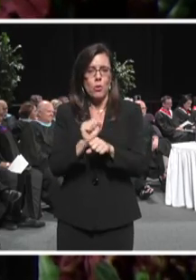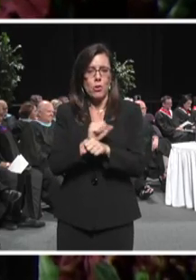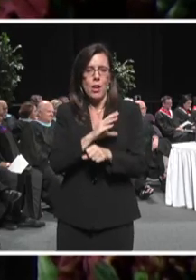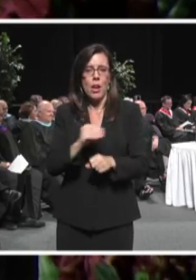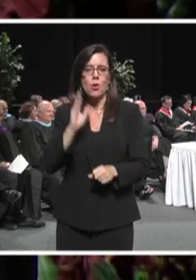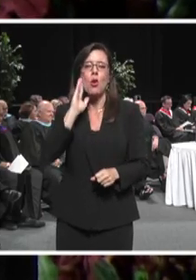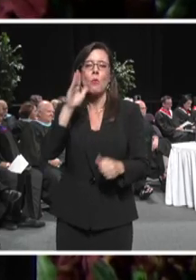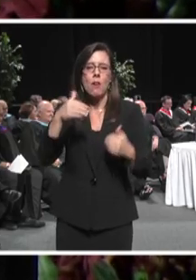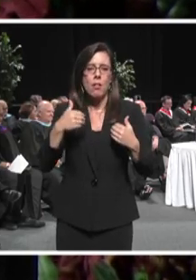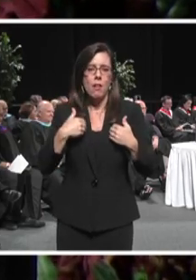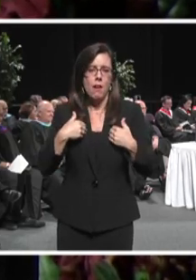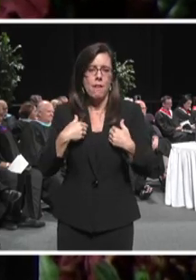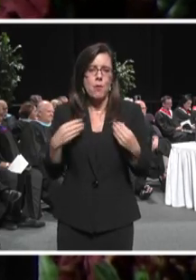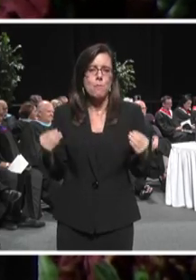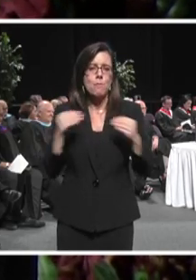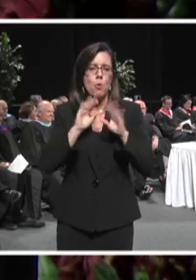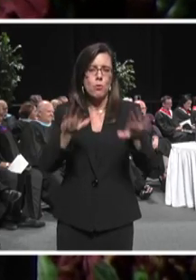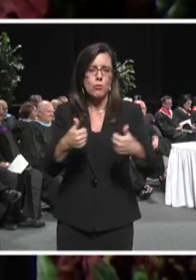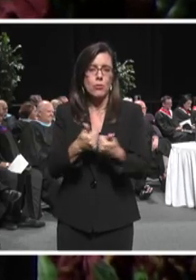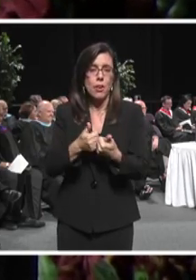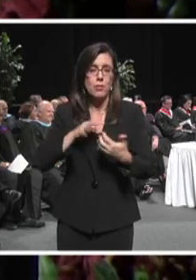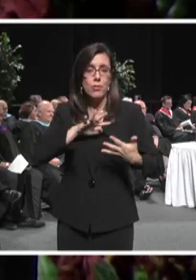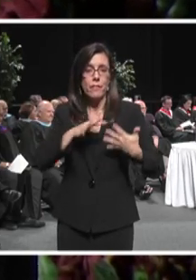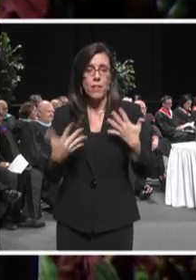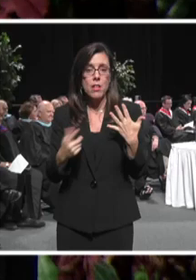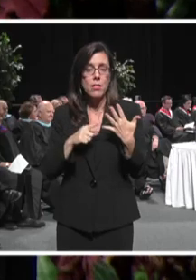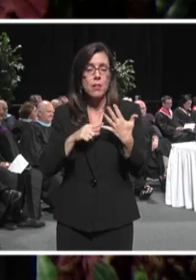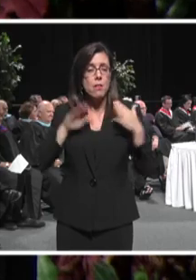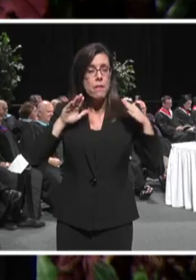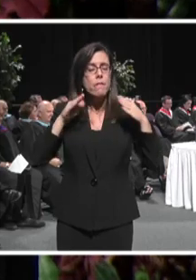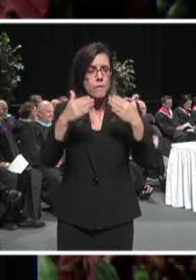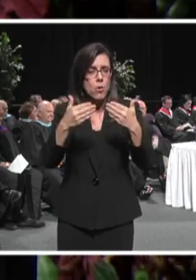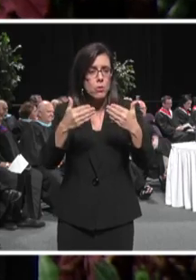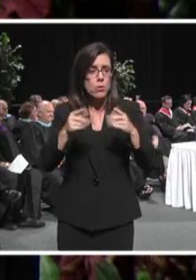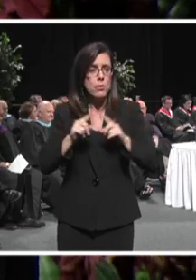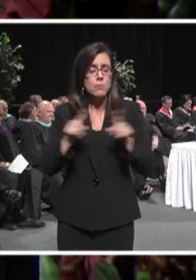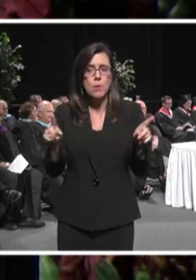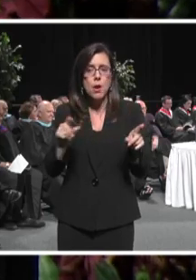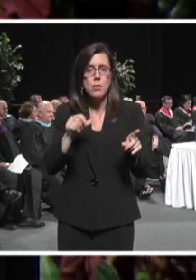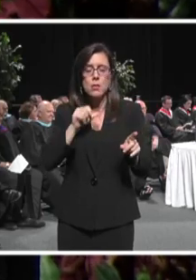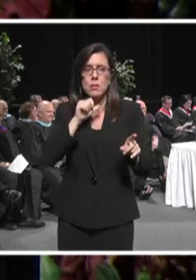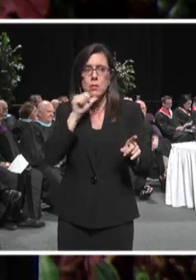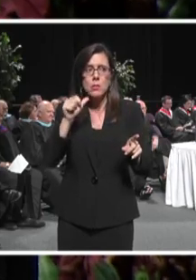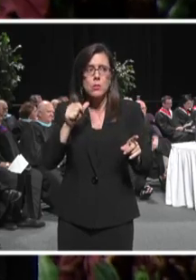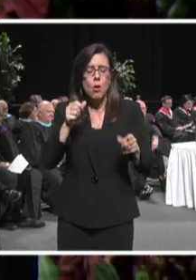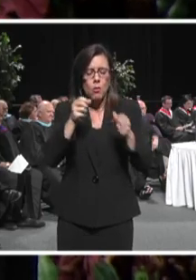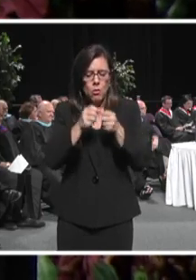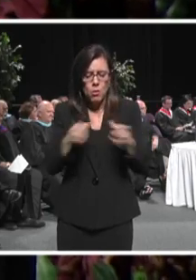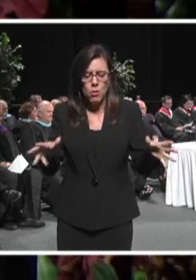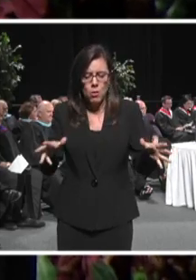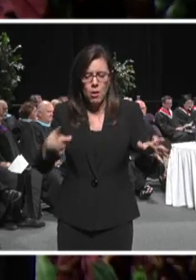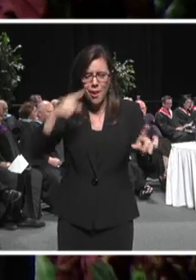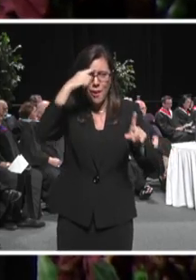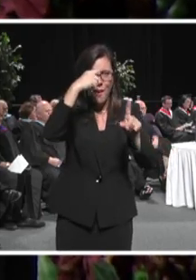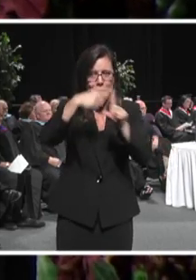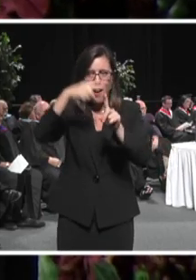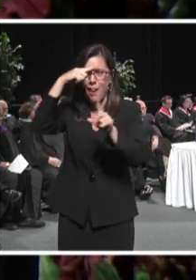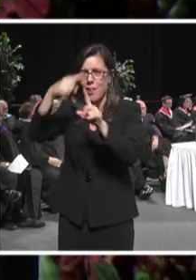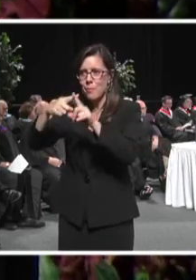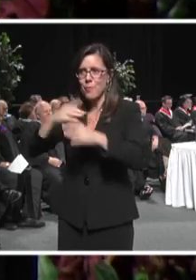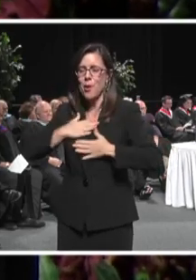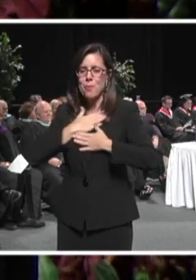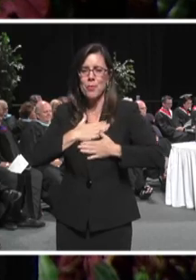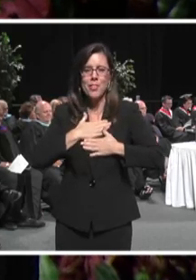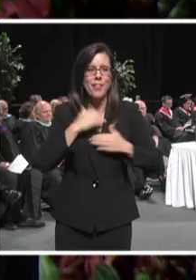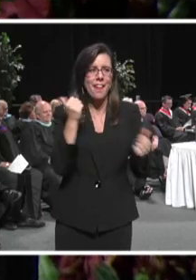have challenges. So fifth, be focused, but don't lose your optimism and appreciation for all